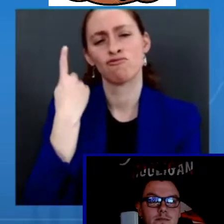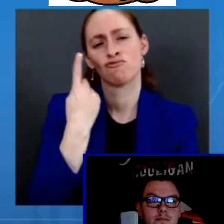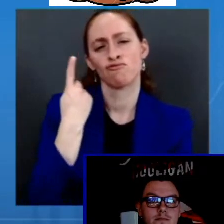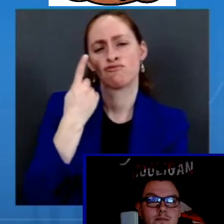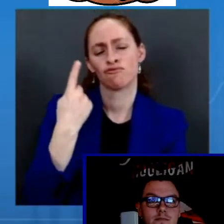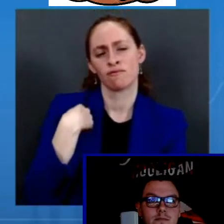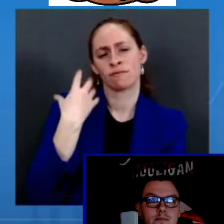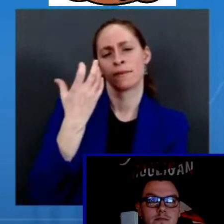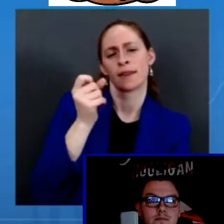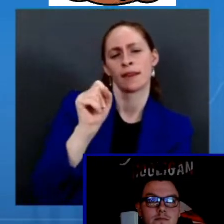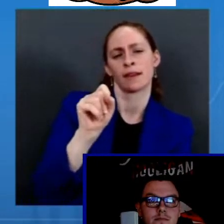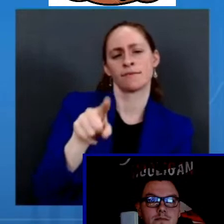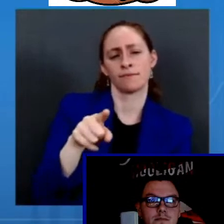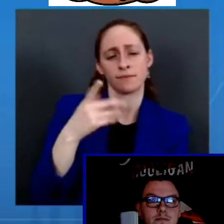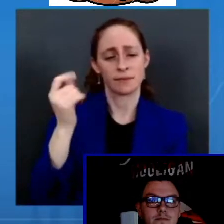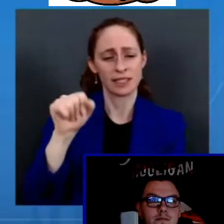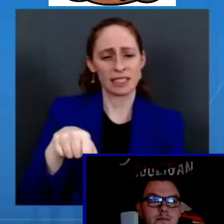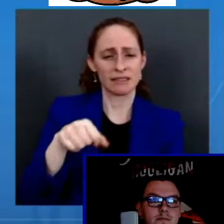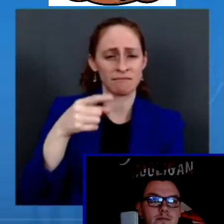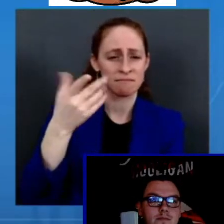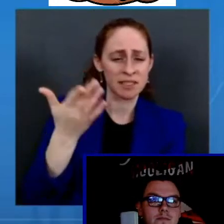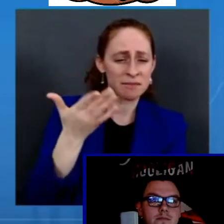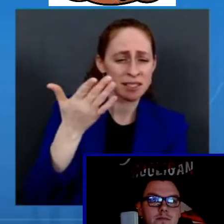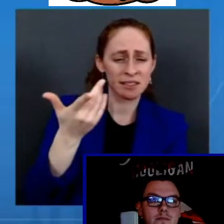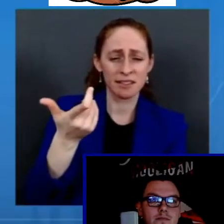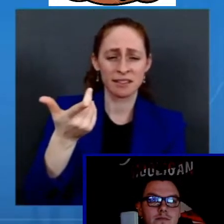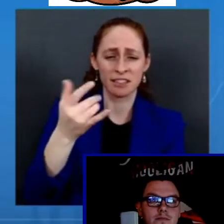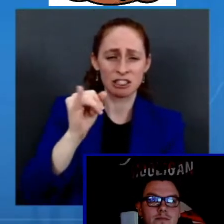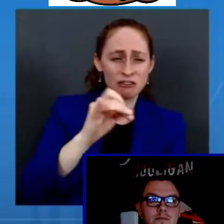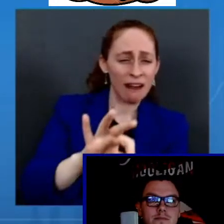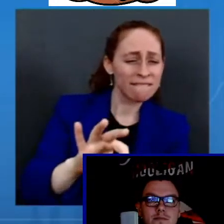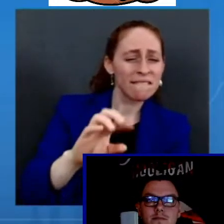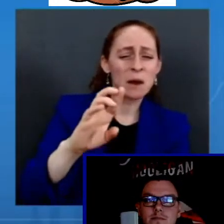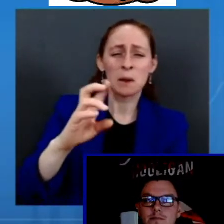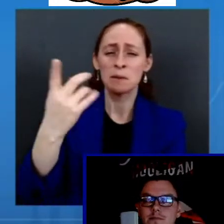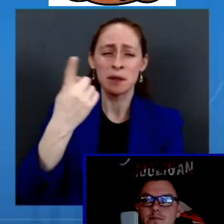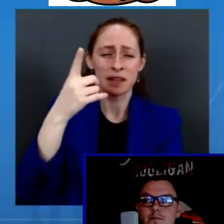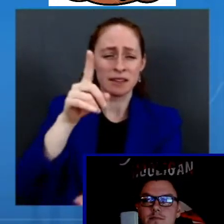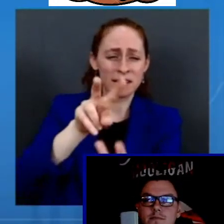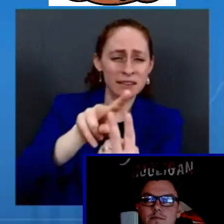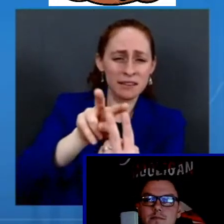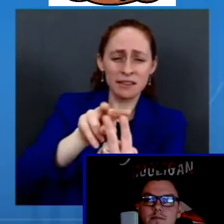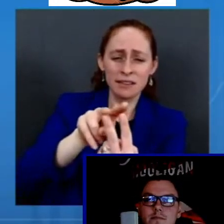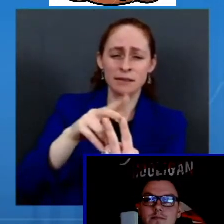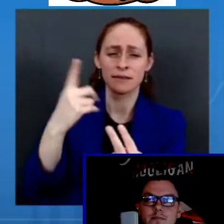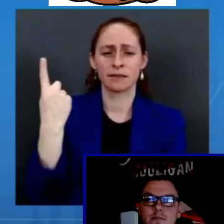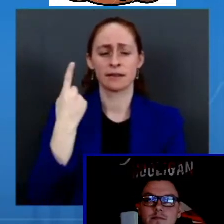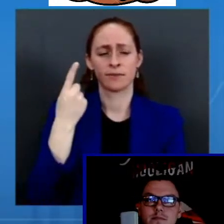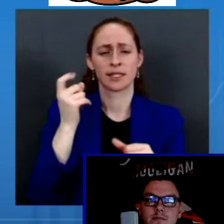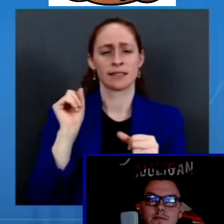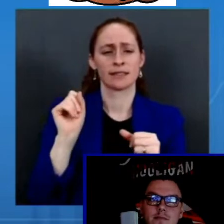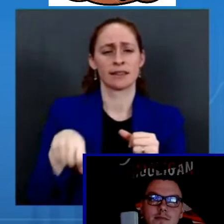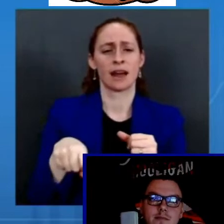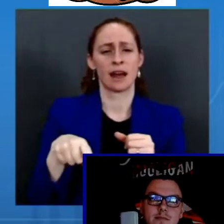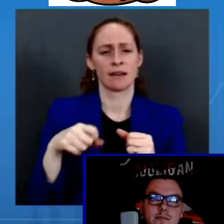have done differently to avoid where the nation is right now on the cusp of Christmas.